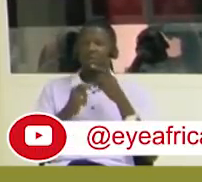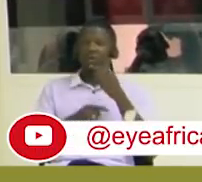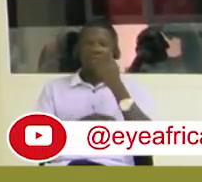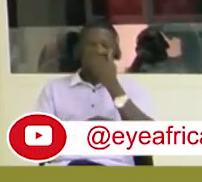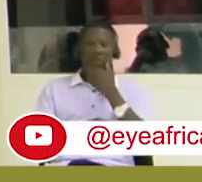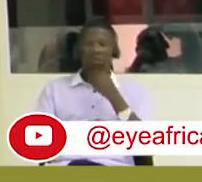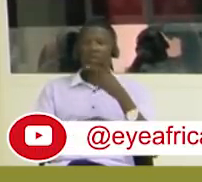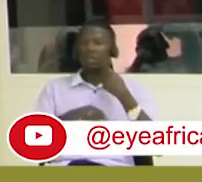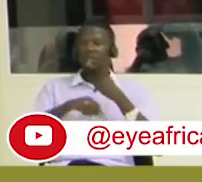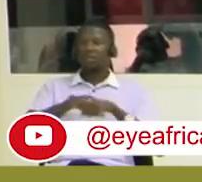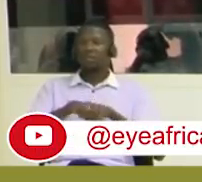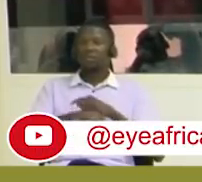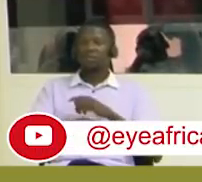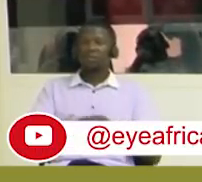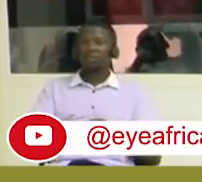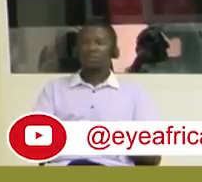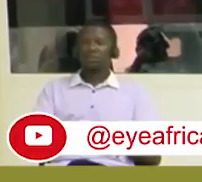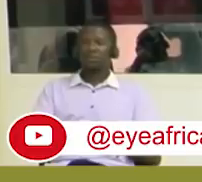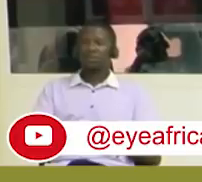Sorry, Council,